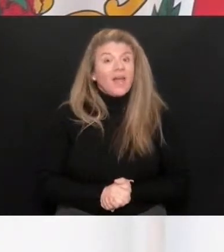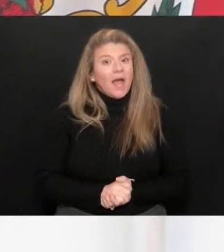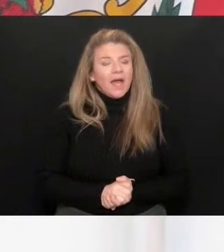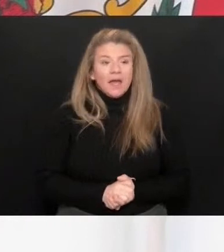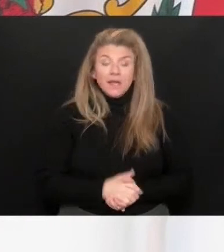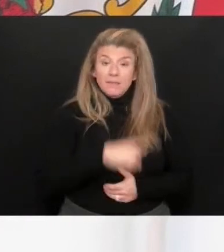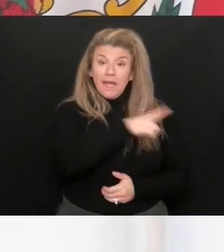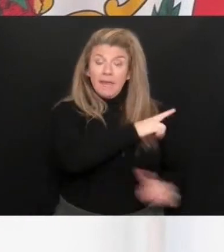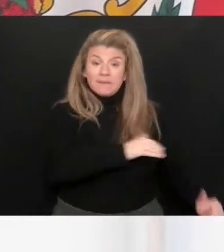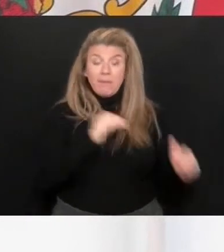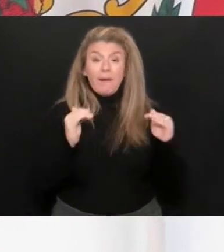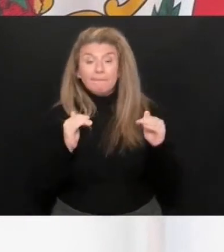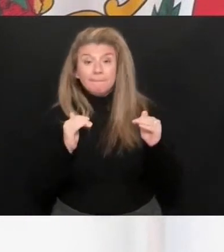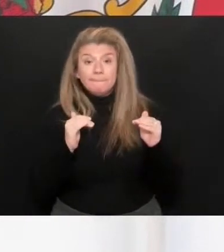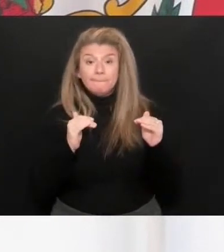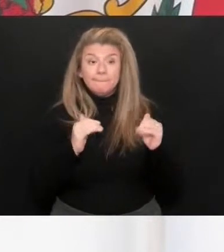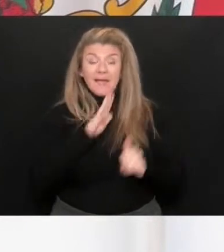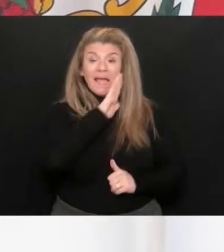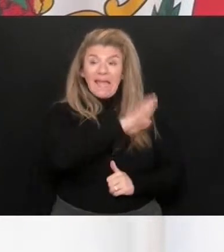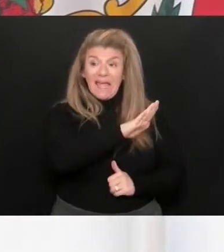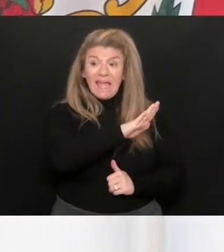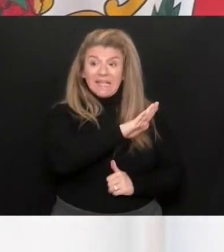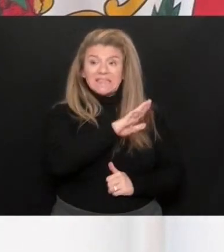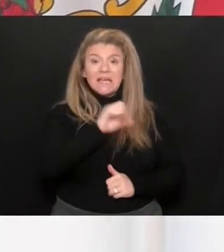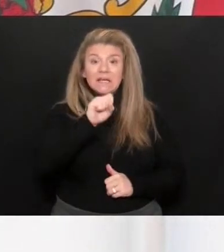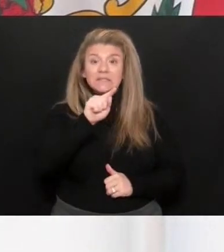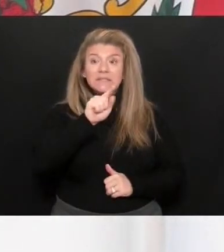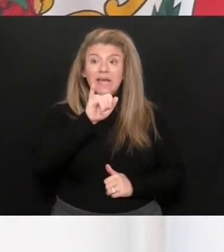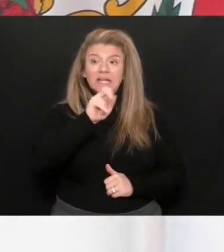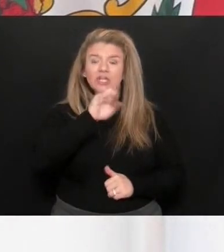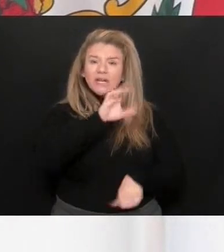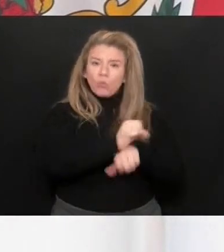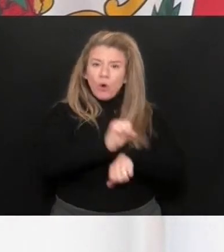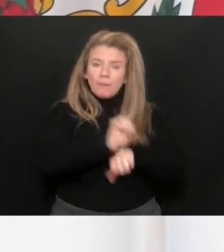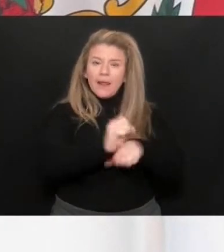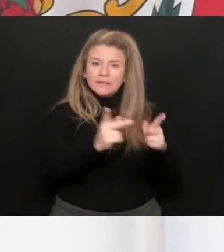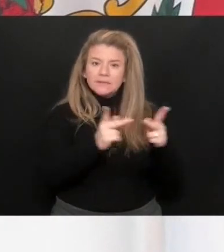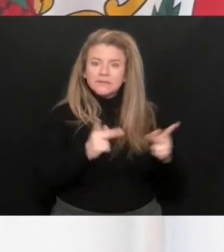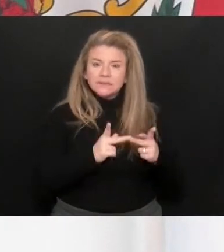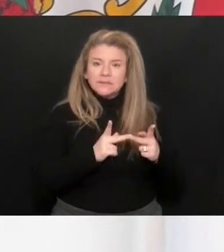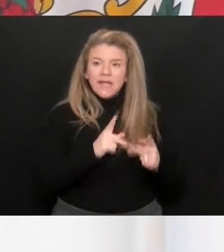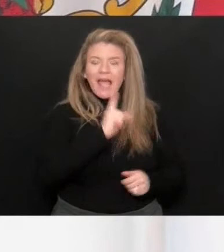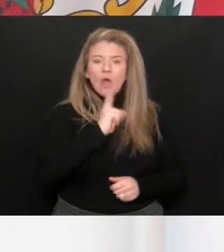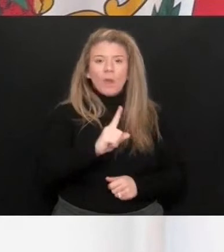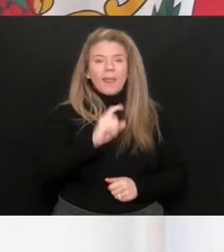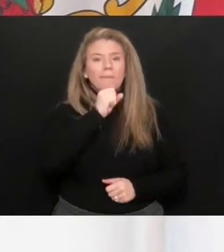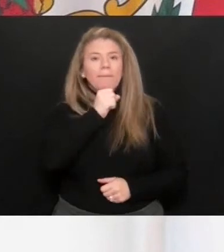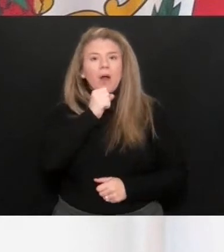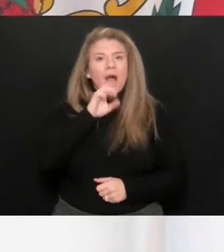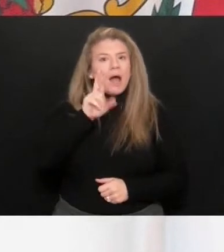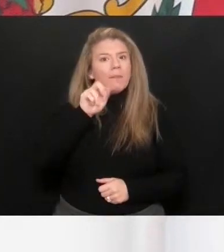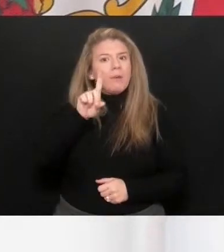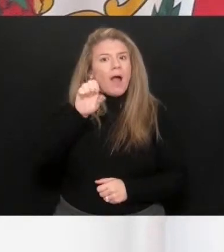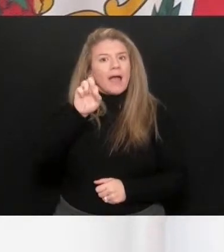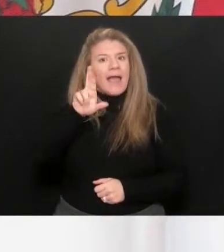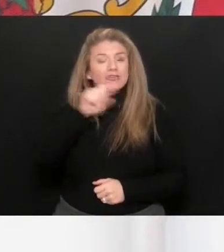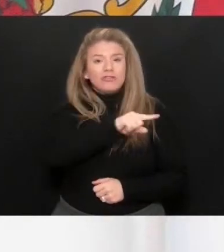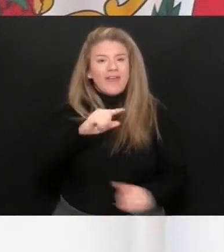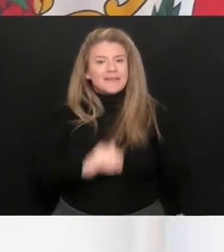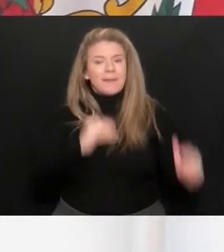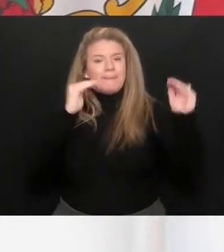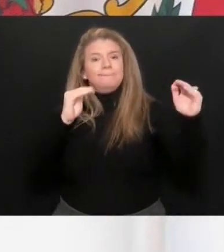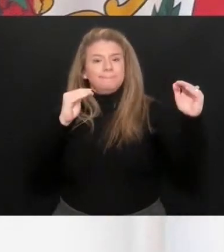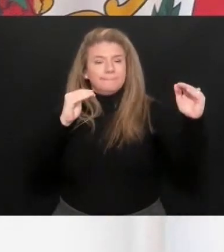stepping up, by his station stepping up, by the broadcasters across the state and everything stepping up